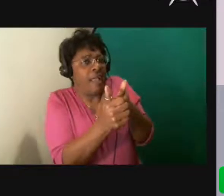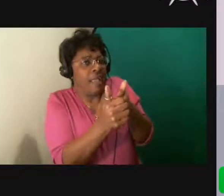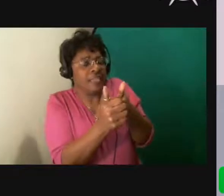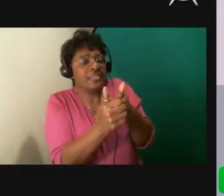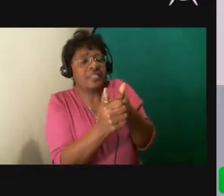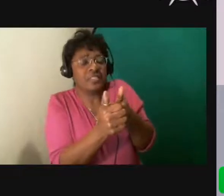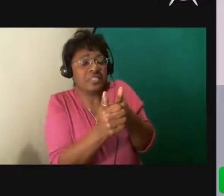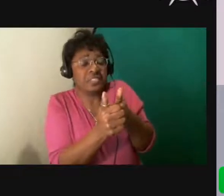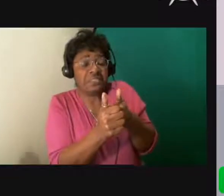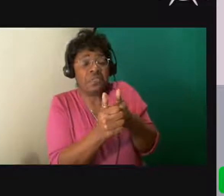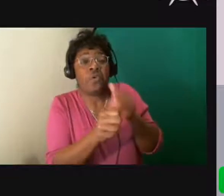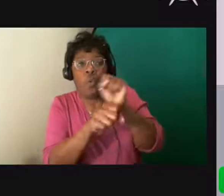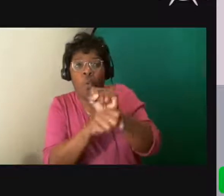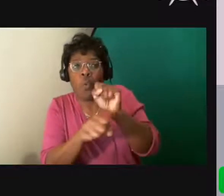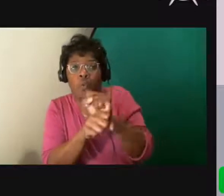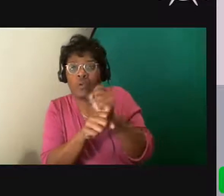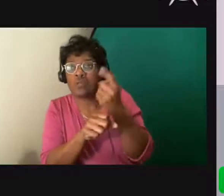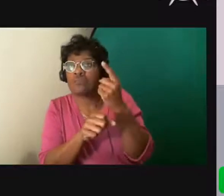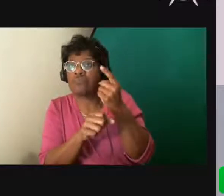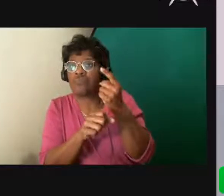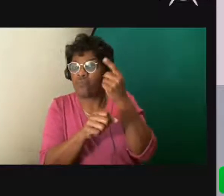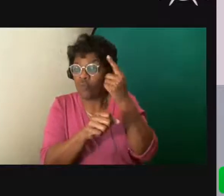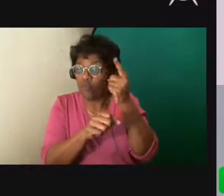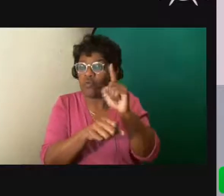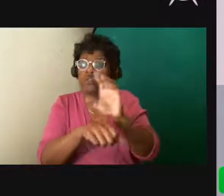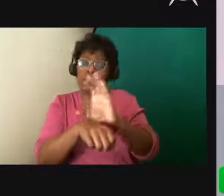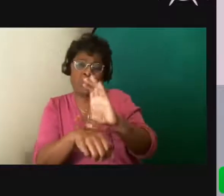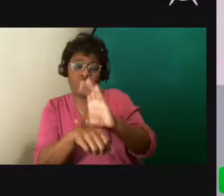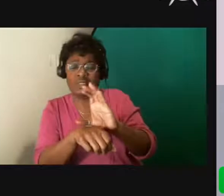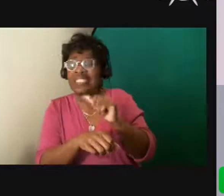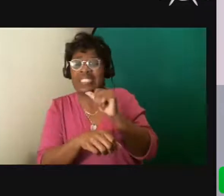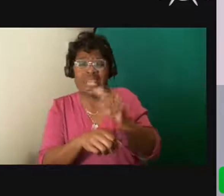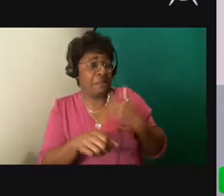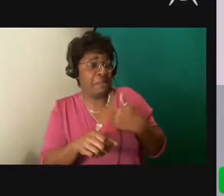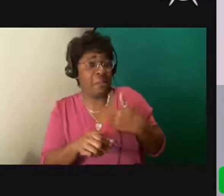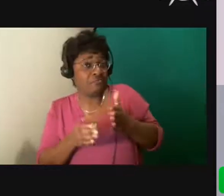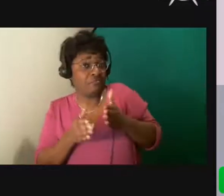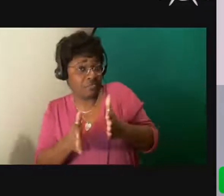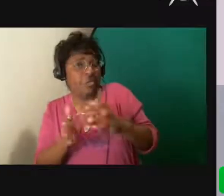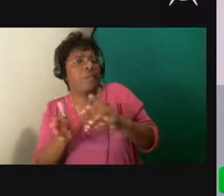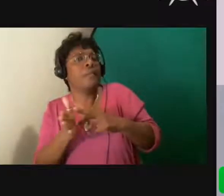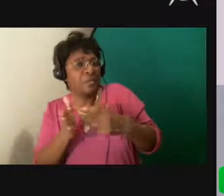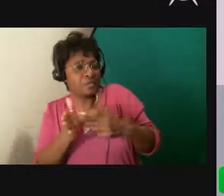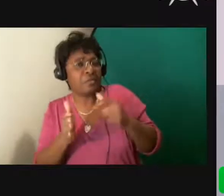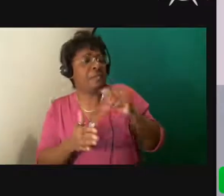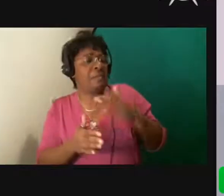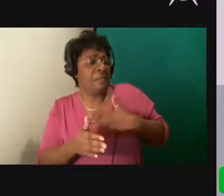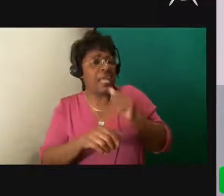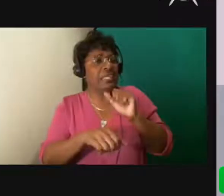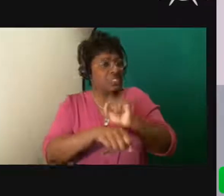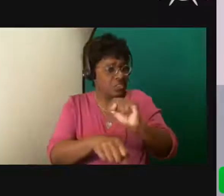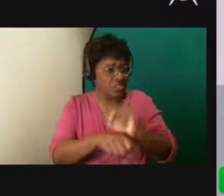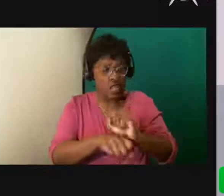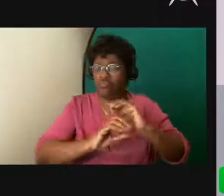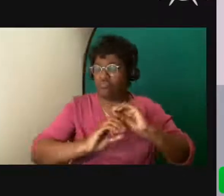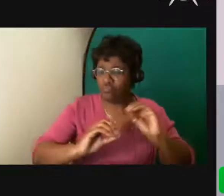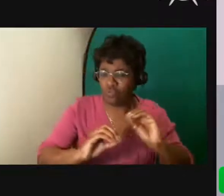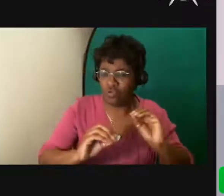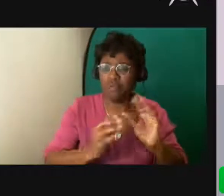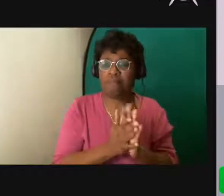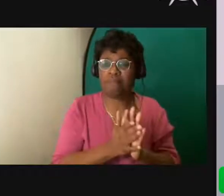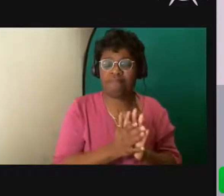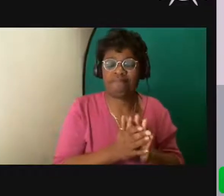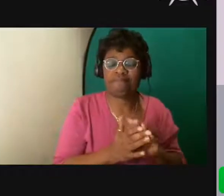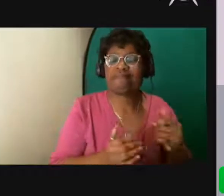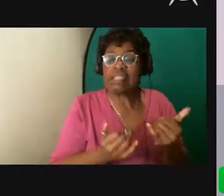lane. That's not my bandwidth, right? So I want to thank them. Now, with that being said, we're in this